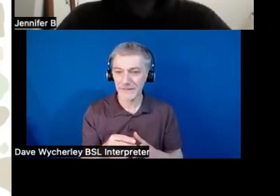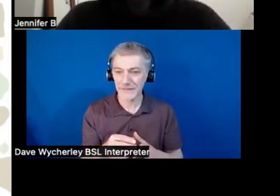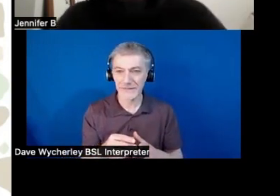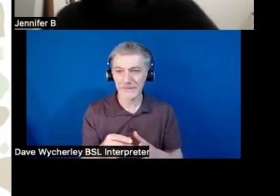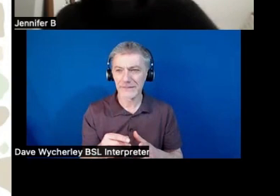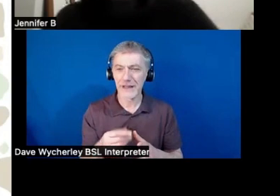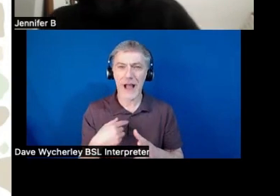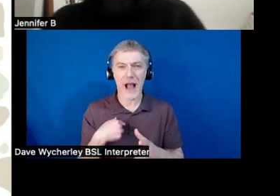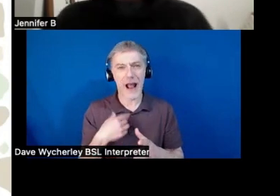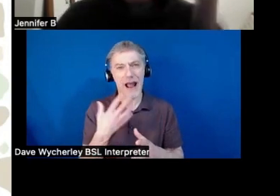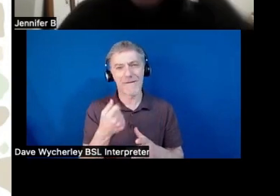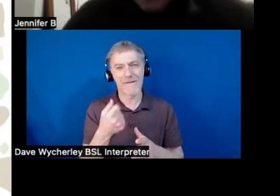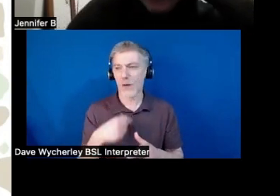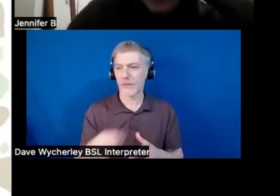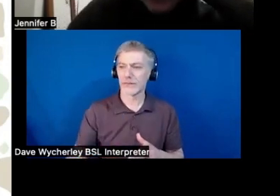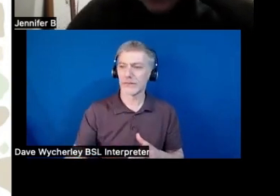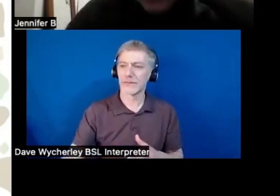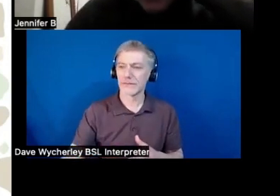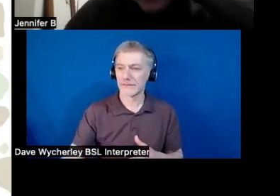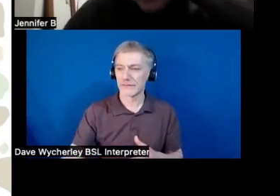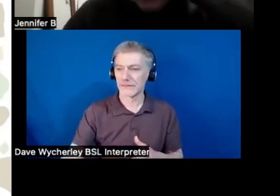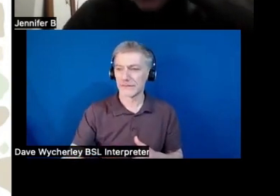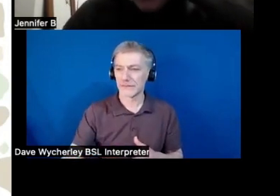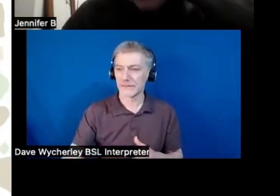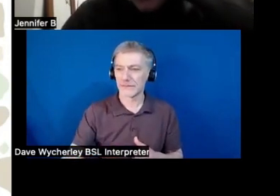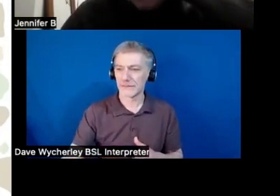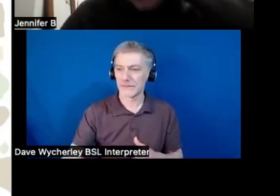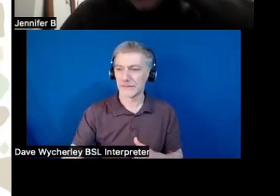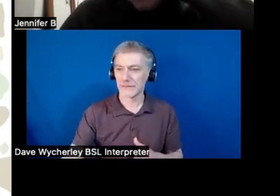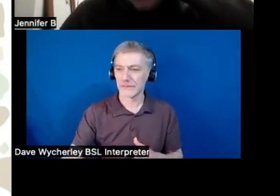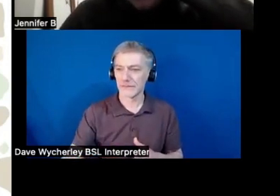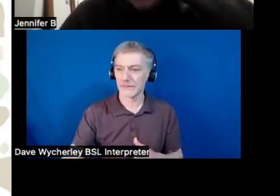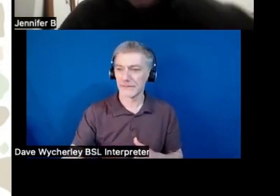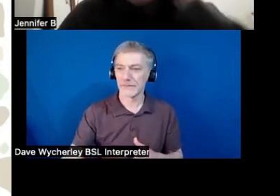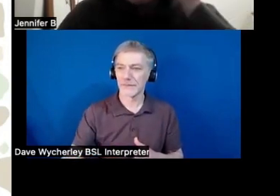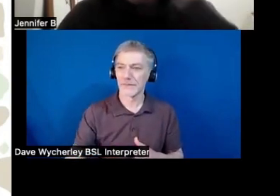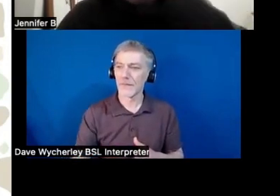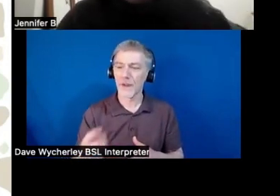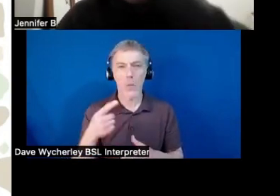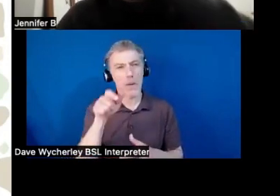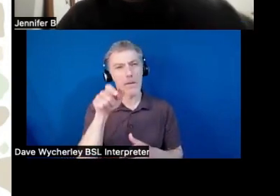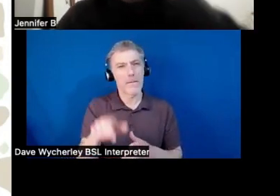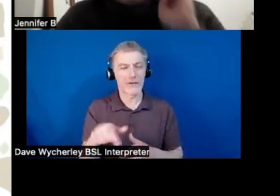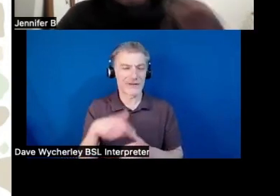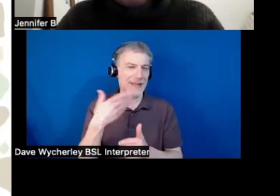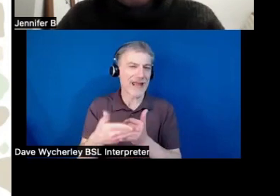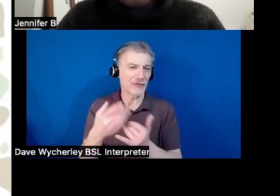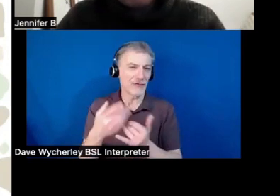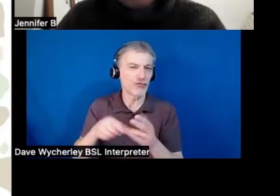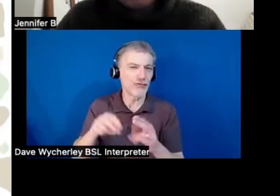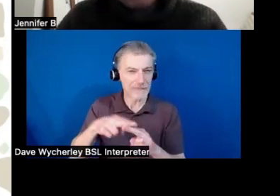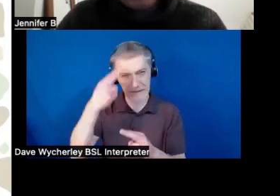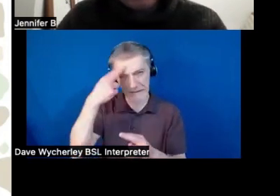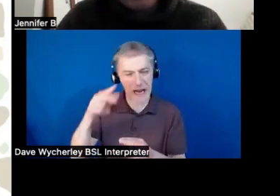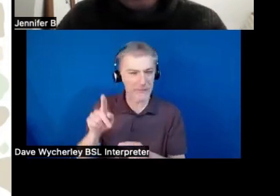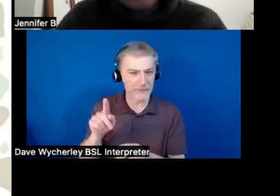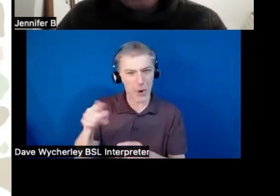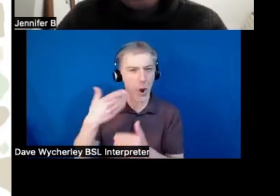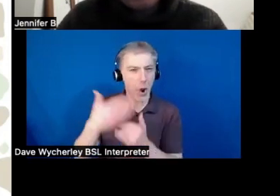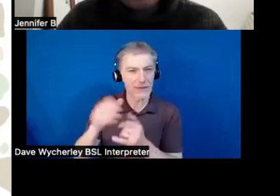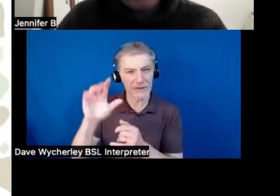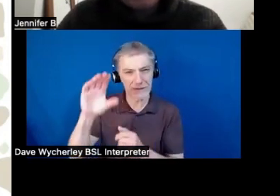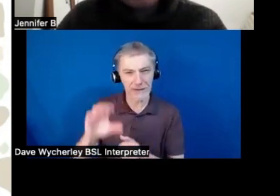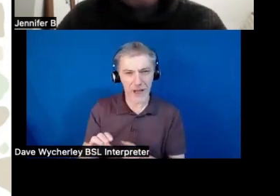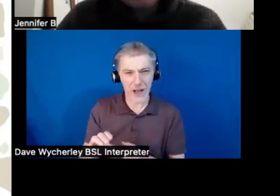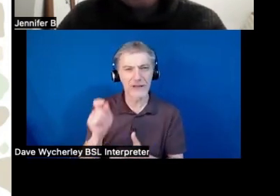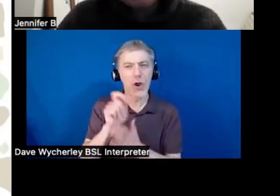References, works cited slideshow at the bottom of the slides. But there's an author